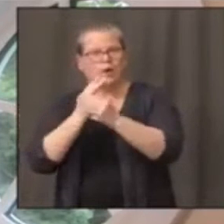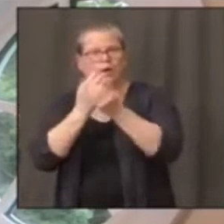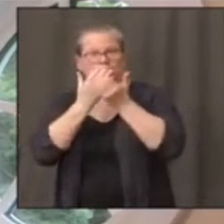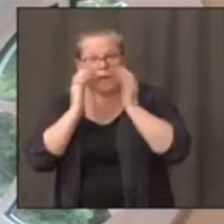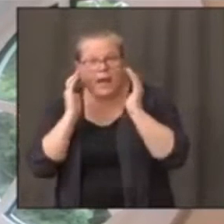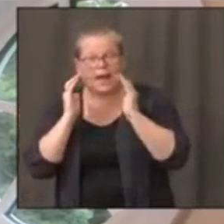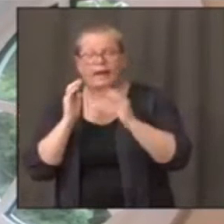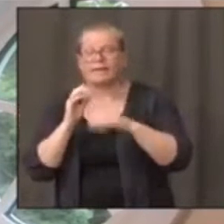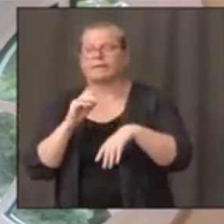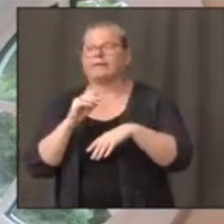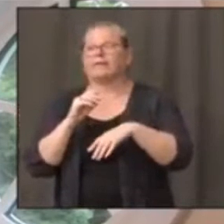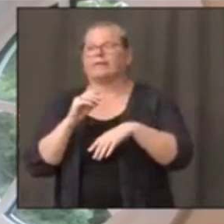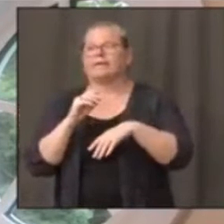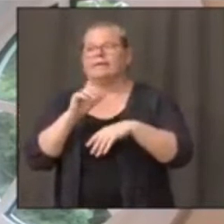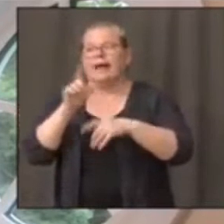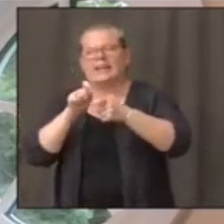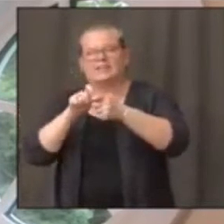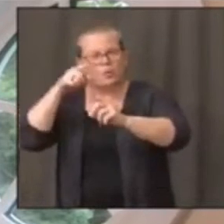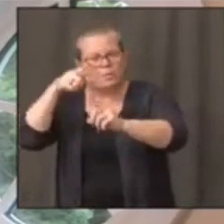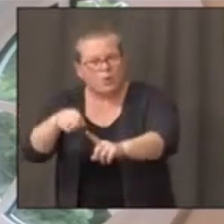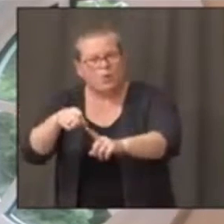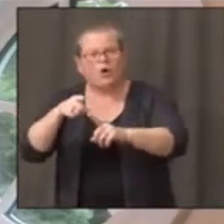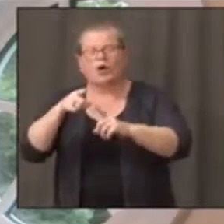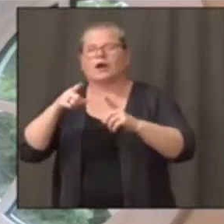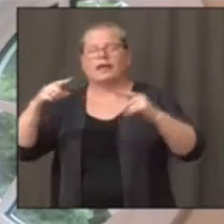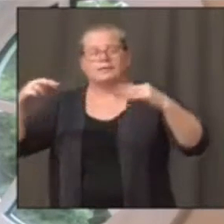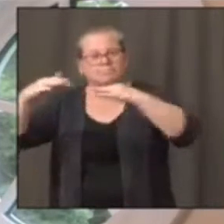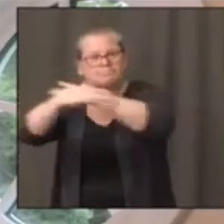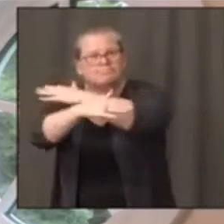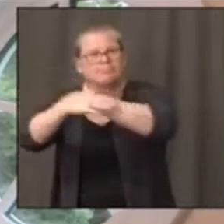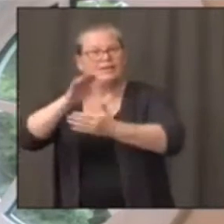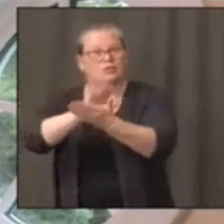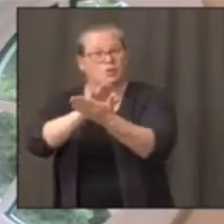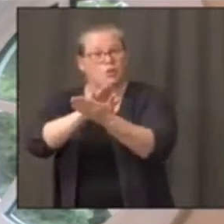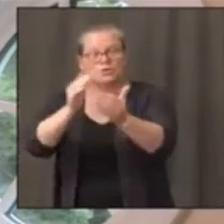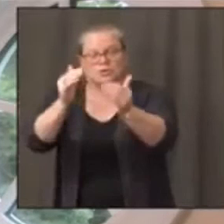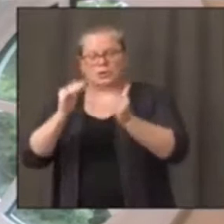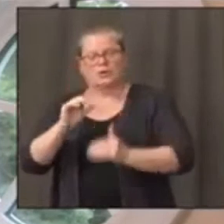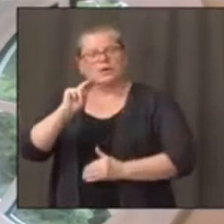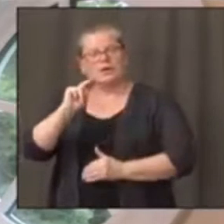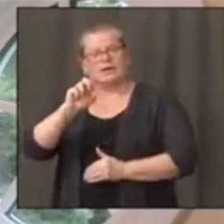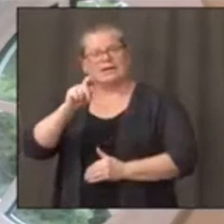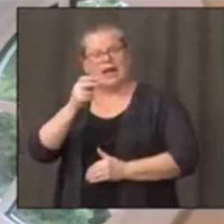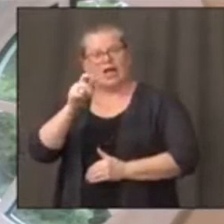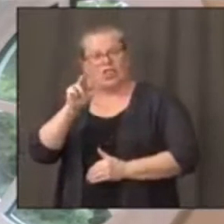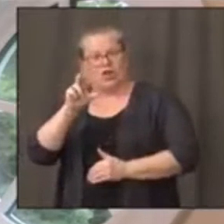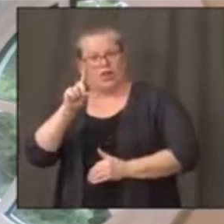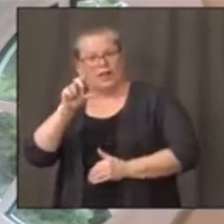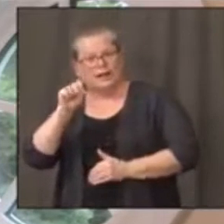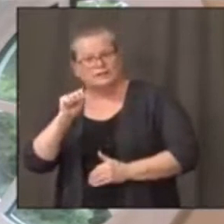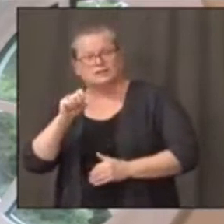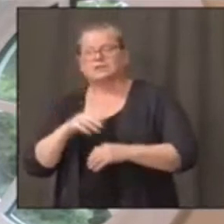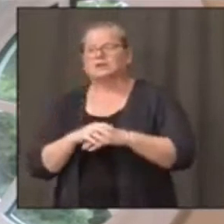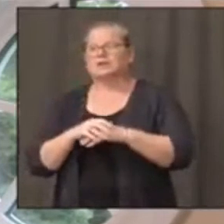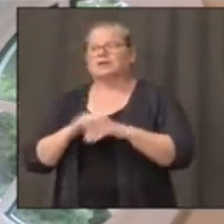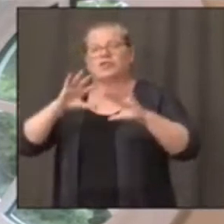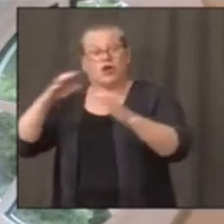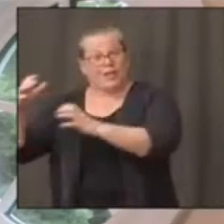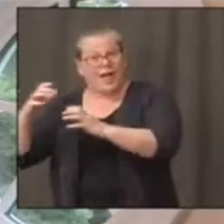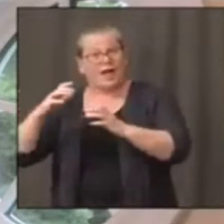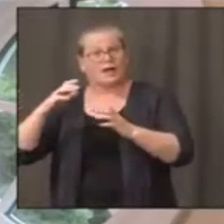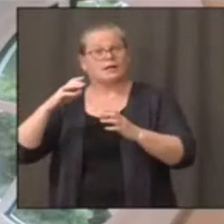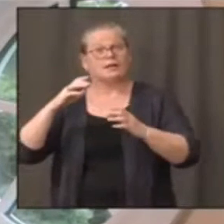controlled the flow of the schools. In the Netherlands, they cut class sizes in half, but they didn't enforce distancing measures. Other